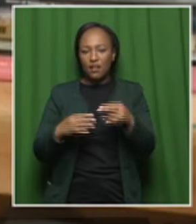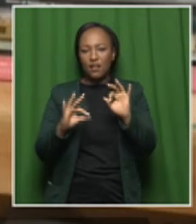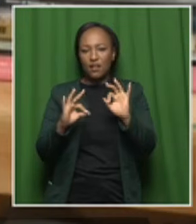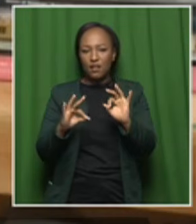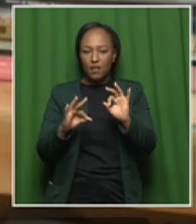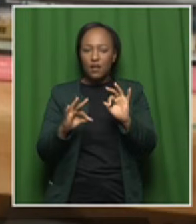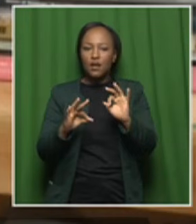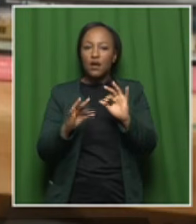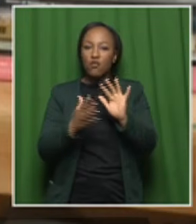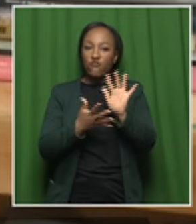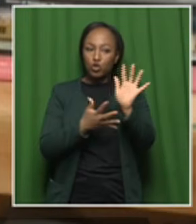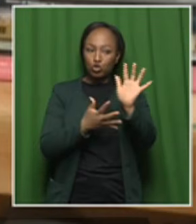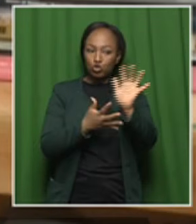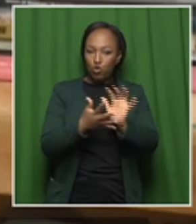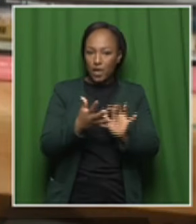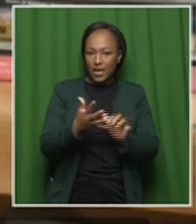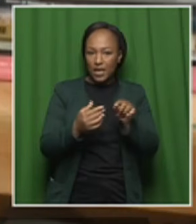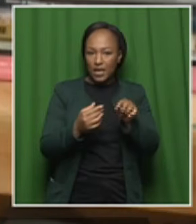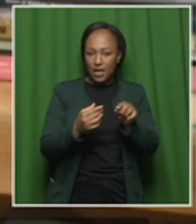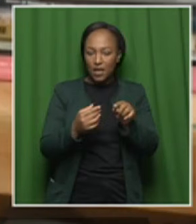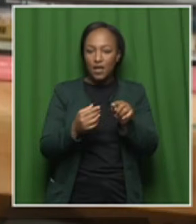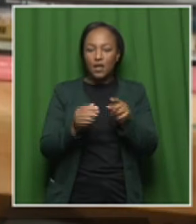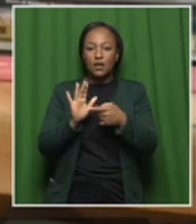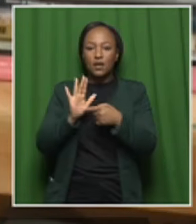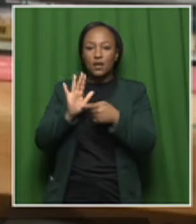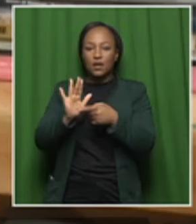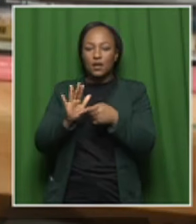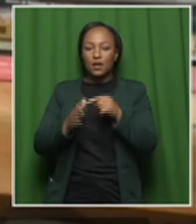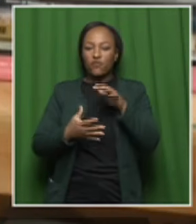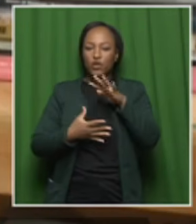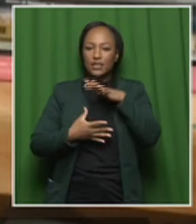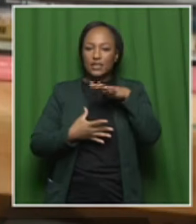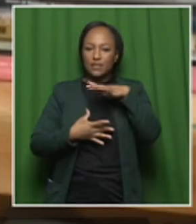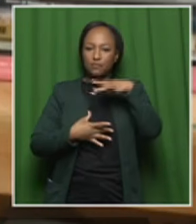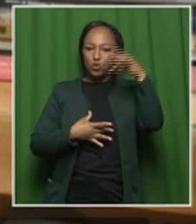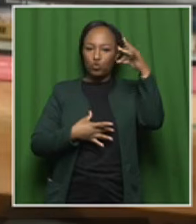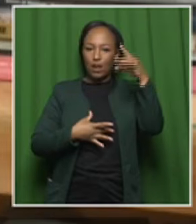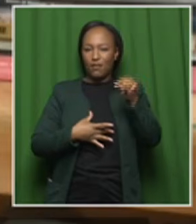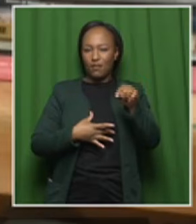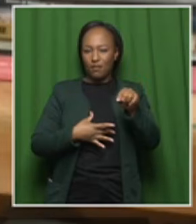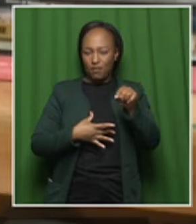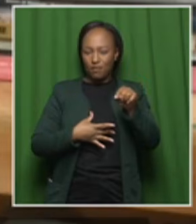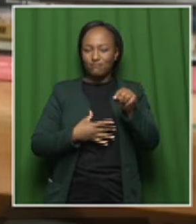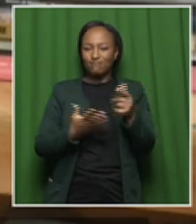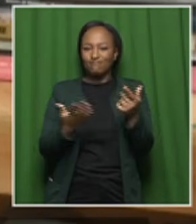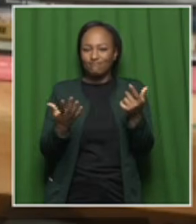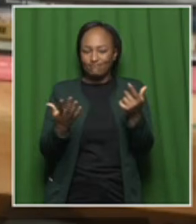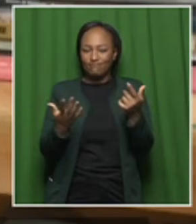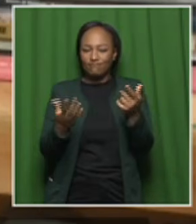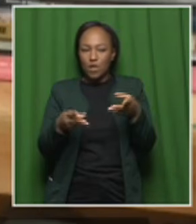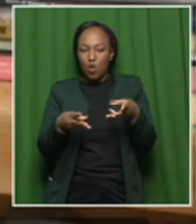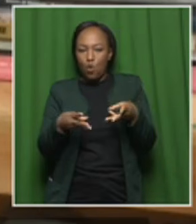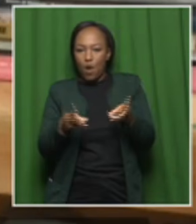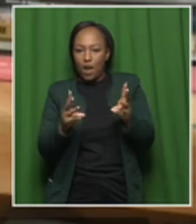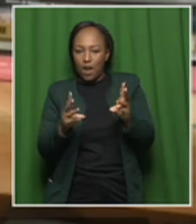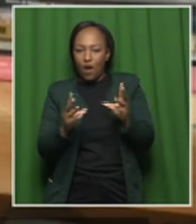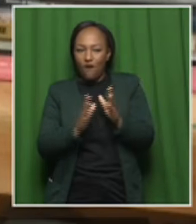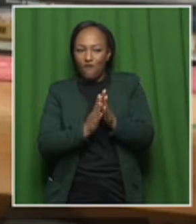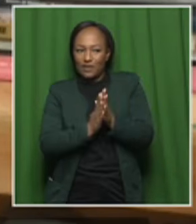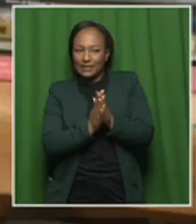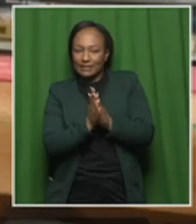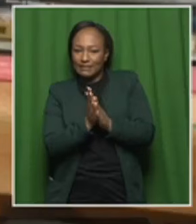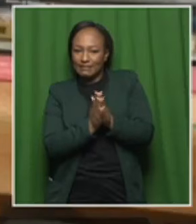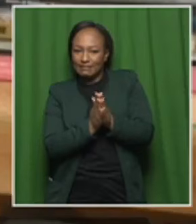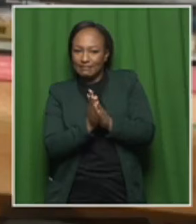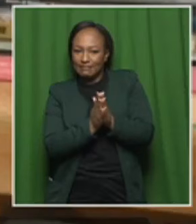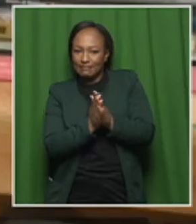stories, but also imbuing the element of spirituality and a sense of suspension and the other